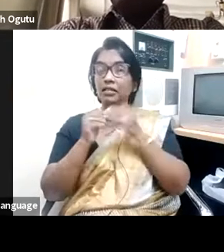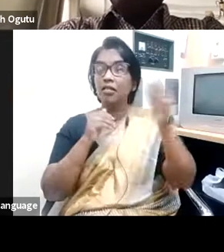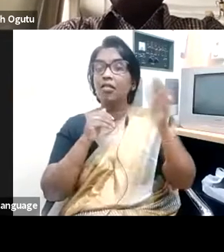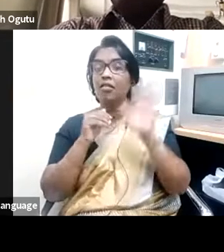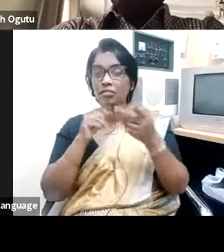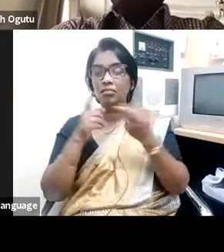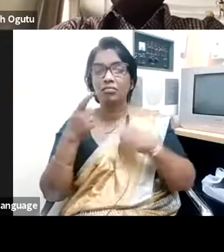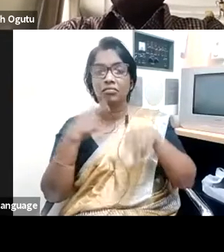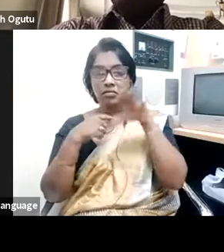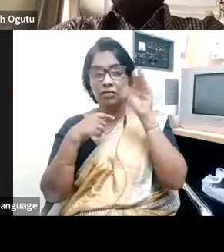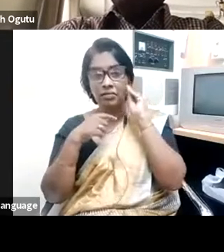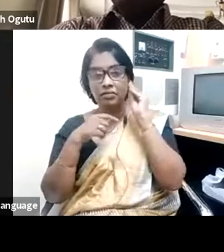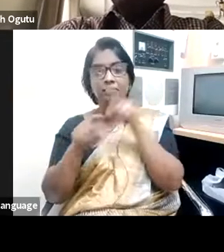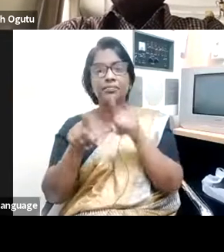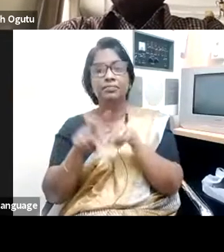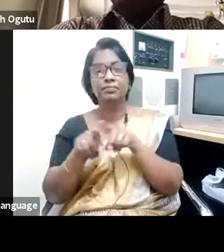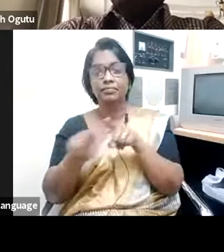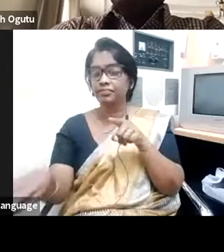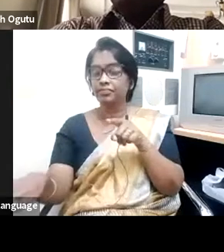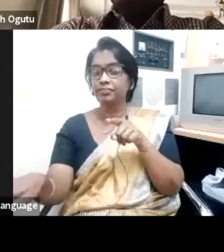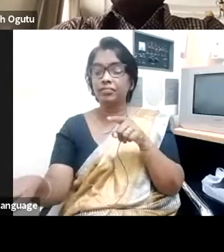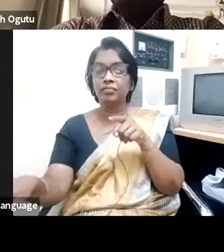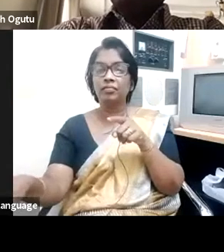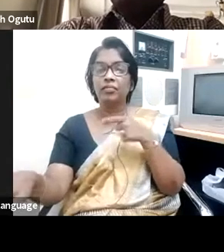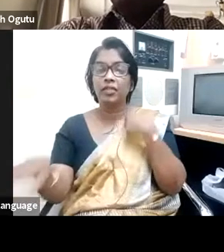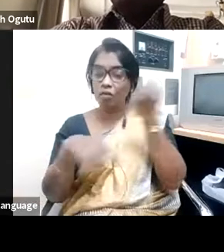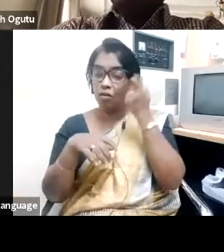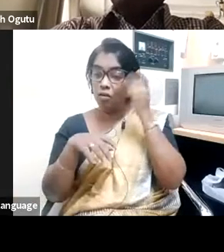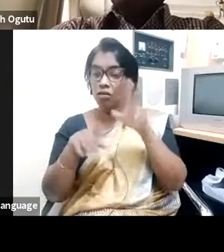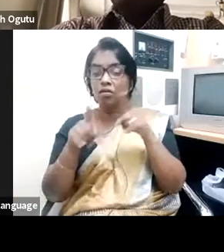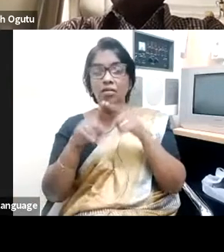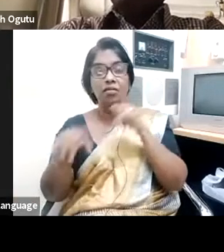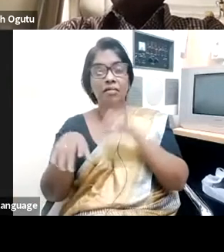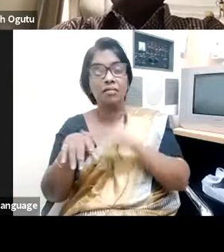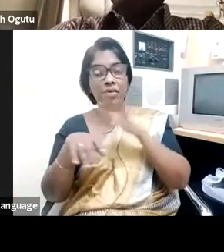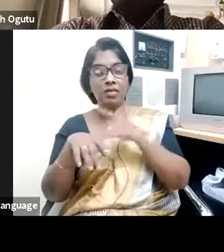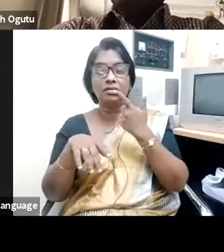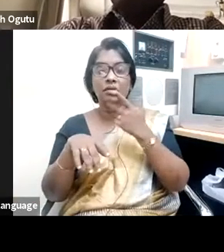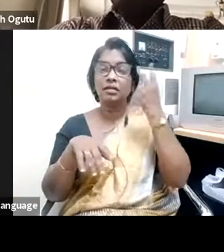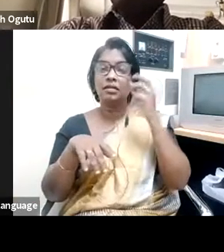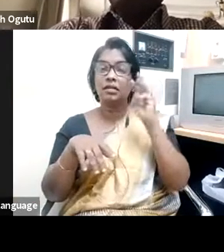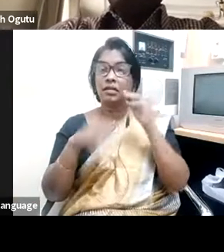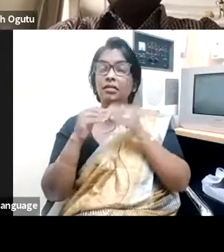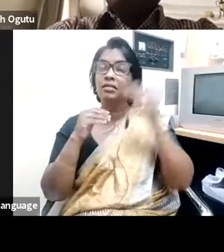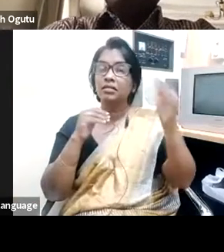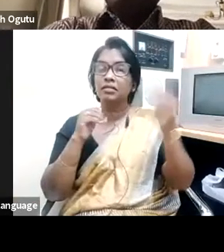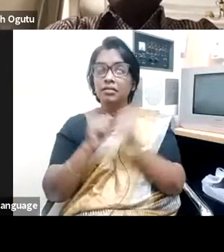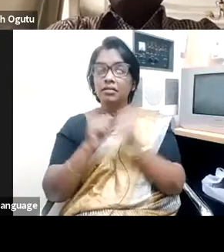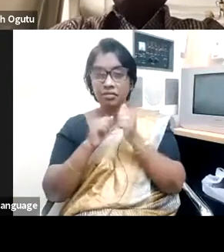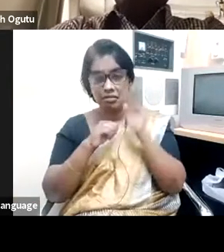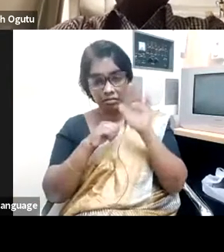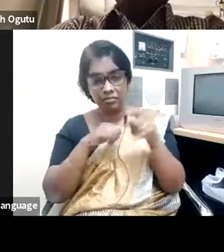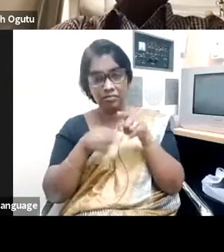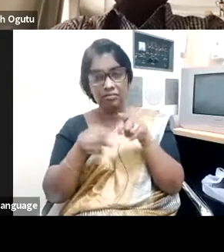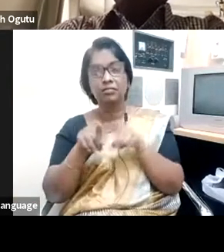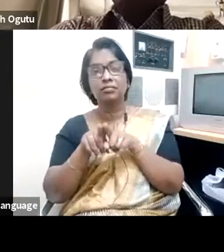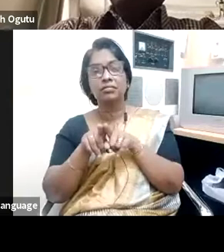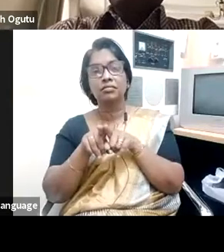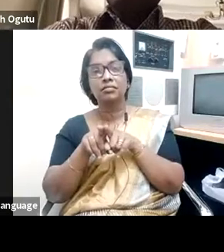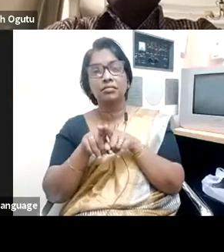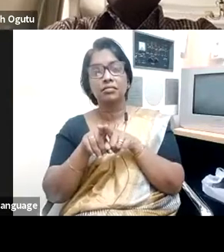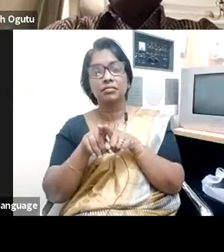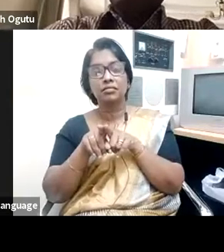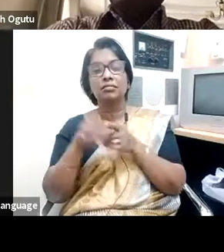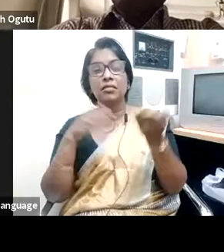ourselves far from the finish line in 2030. If, however, we unleash private sector innovation in the SDGs